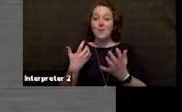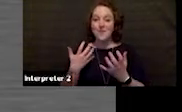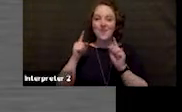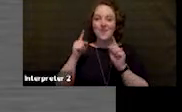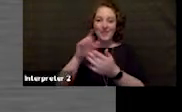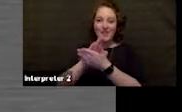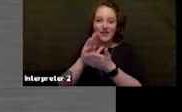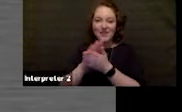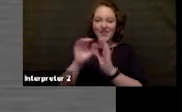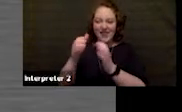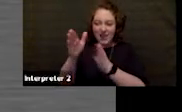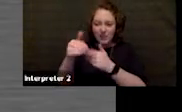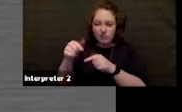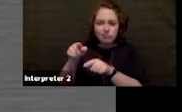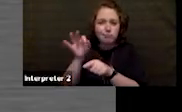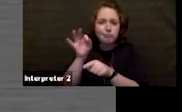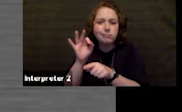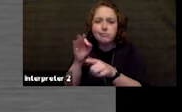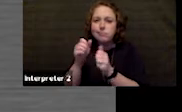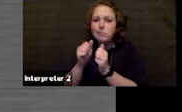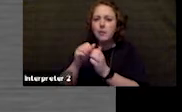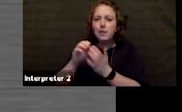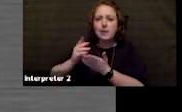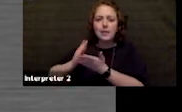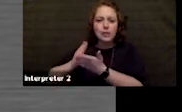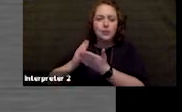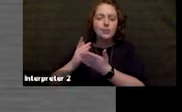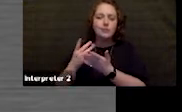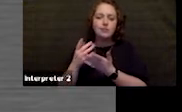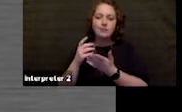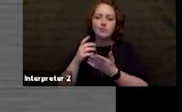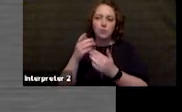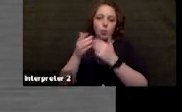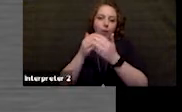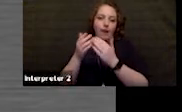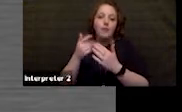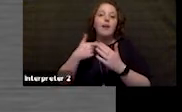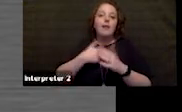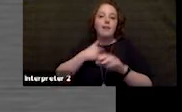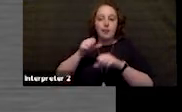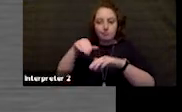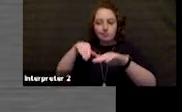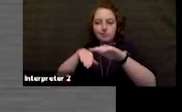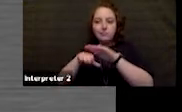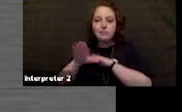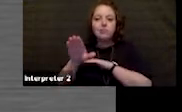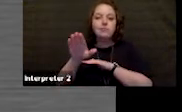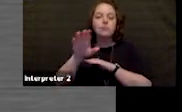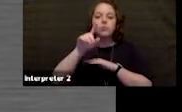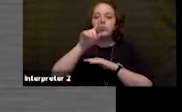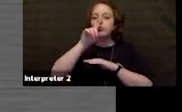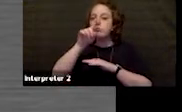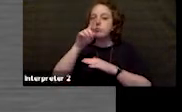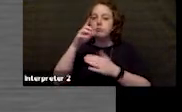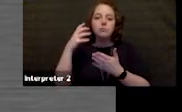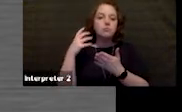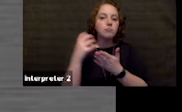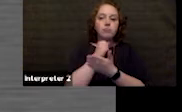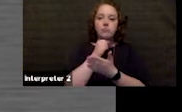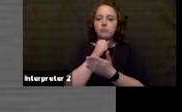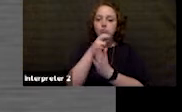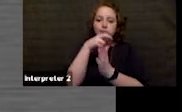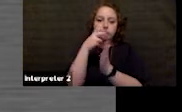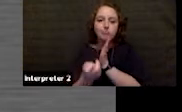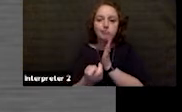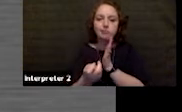classroom or this kitchen or this whatever that I'm going to be able to go in and really apply what it is that I'm